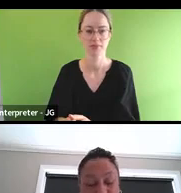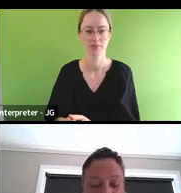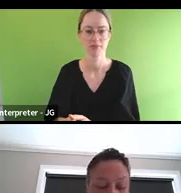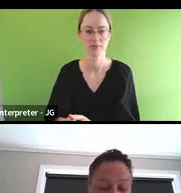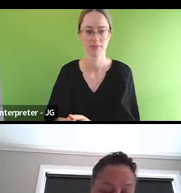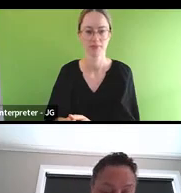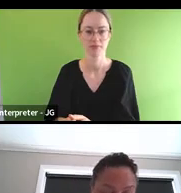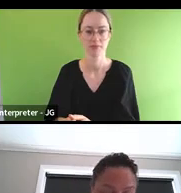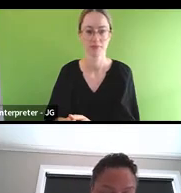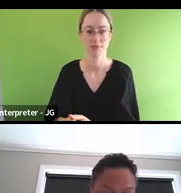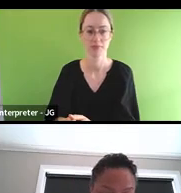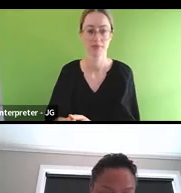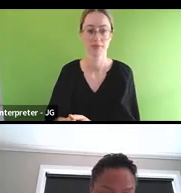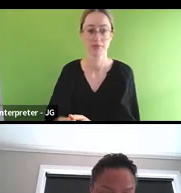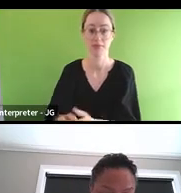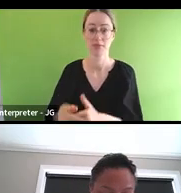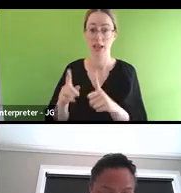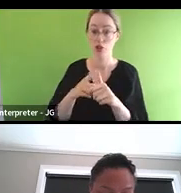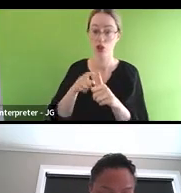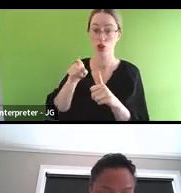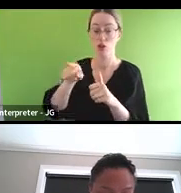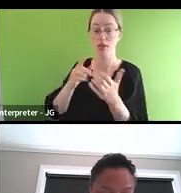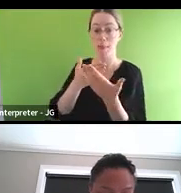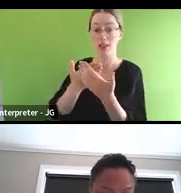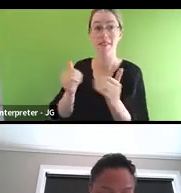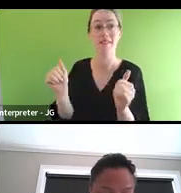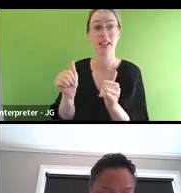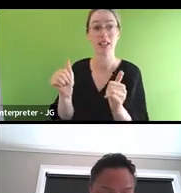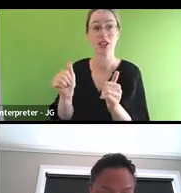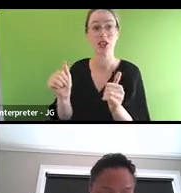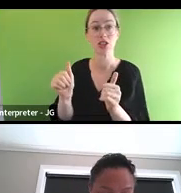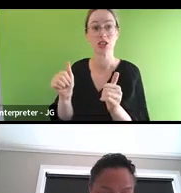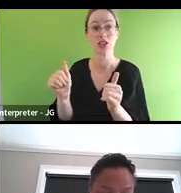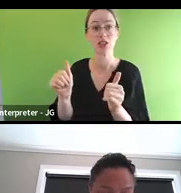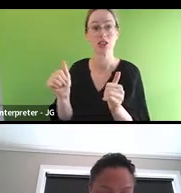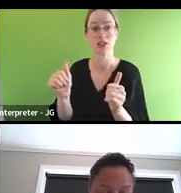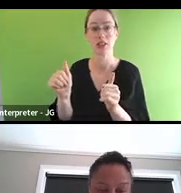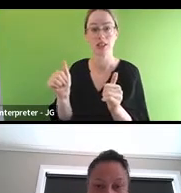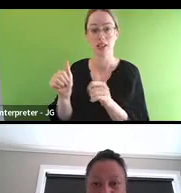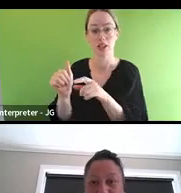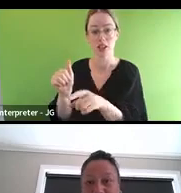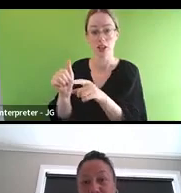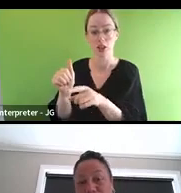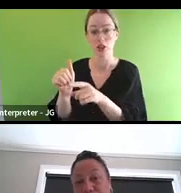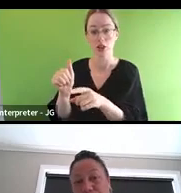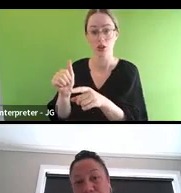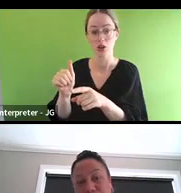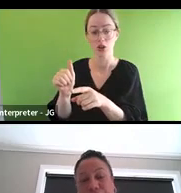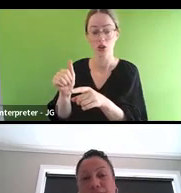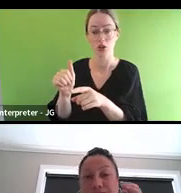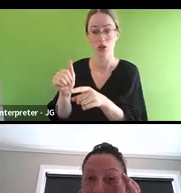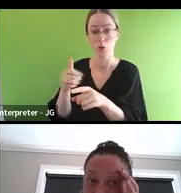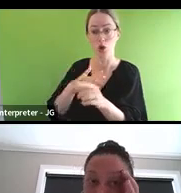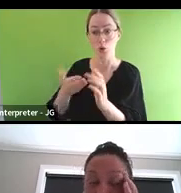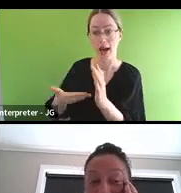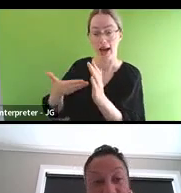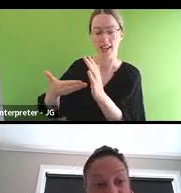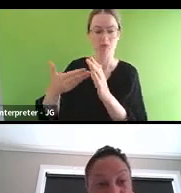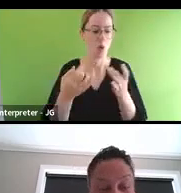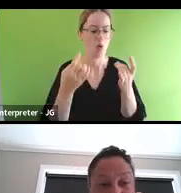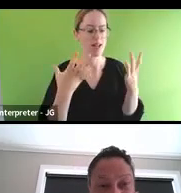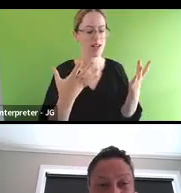Is that your submission, Sheryl? Well, Did I you mean, want to say basically, I think the majority, I mean, I wrote